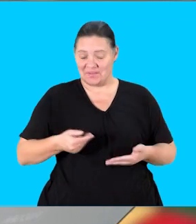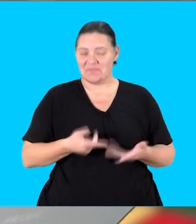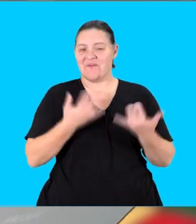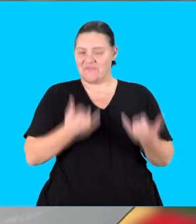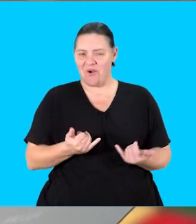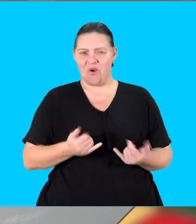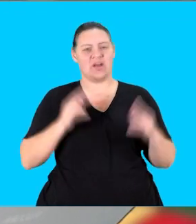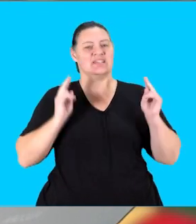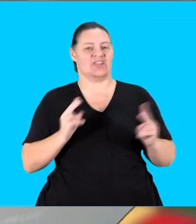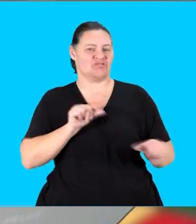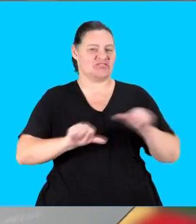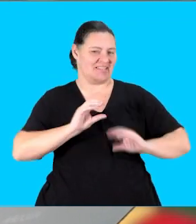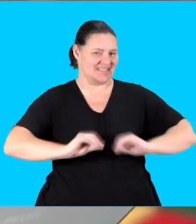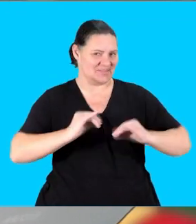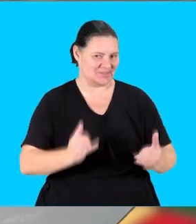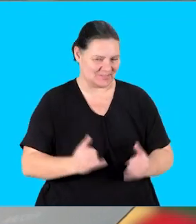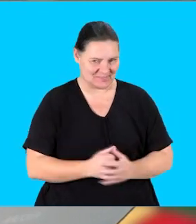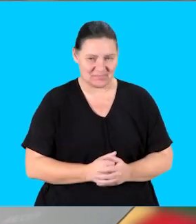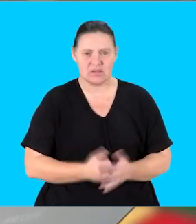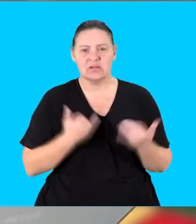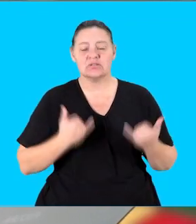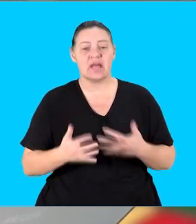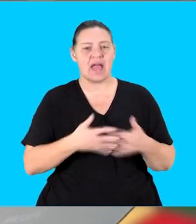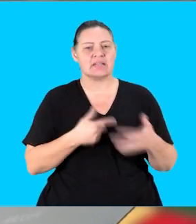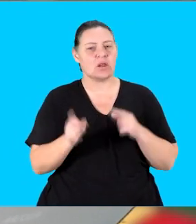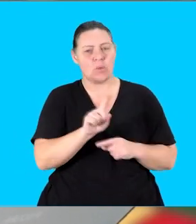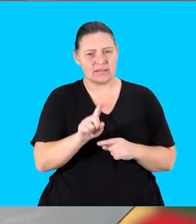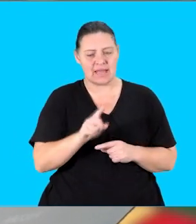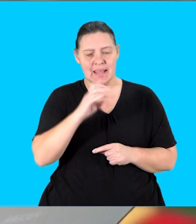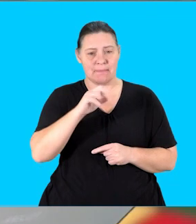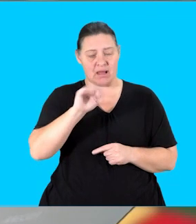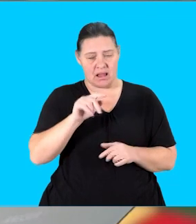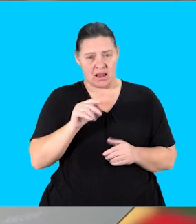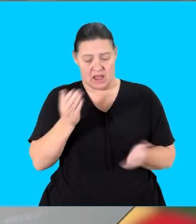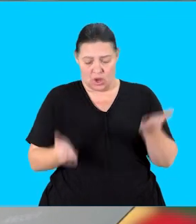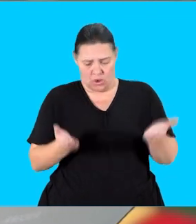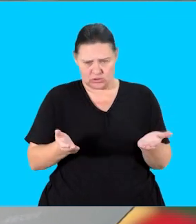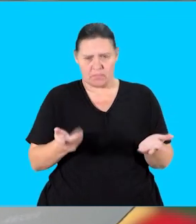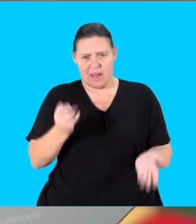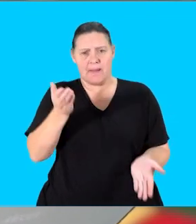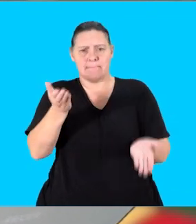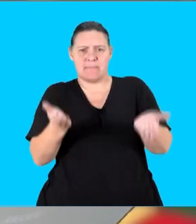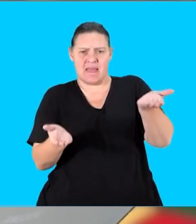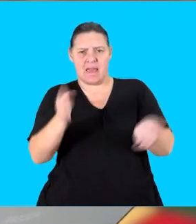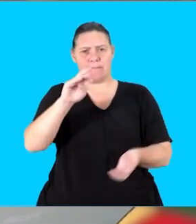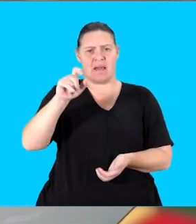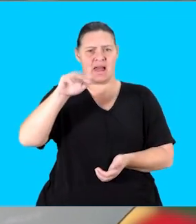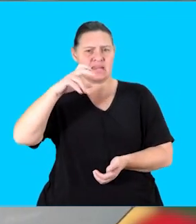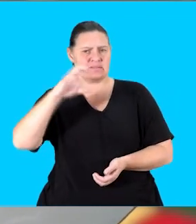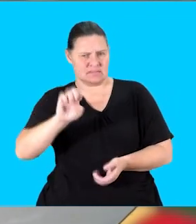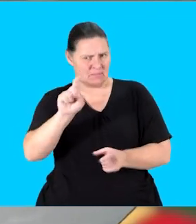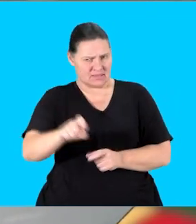Welcome learners to a natural sciences lesson. So today we're going to be dealing with the balancing of chemical equations. So let's start.